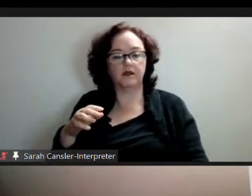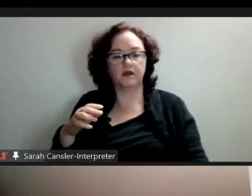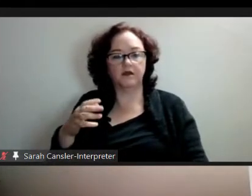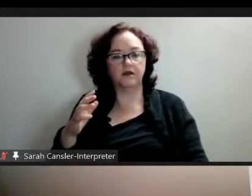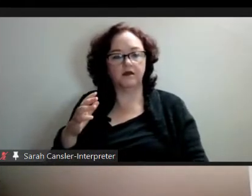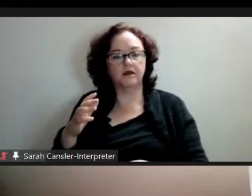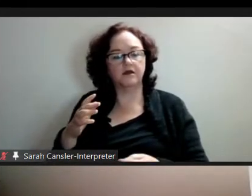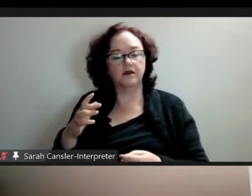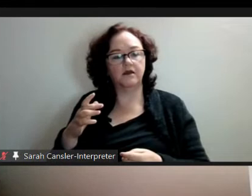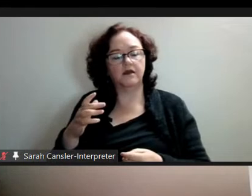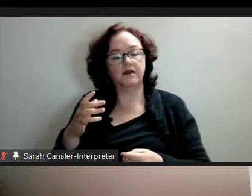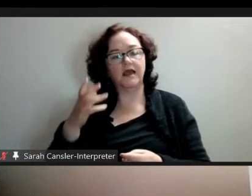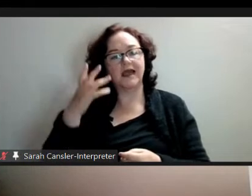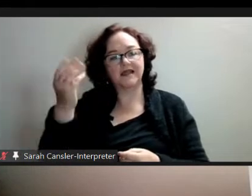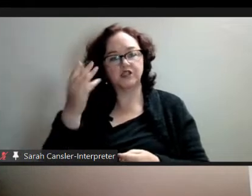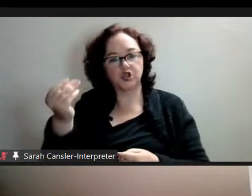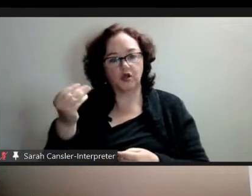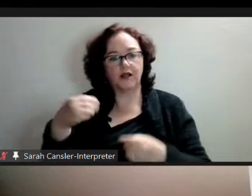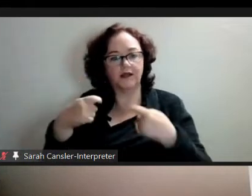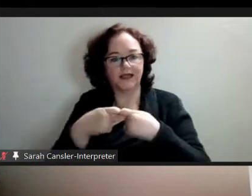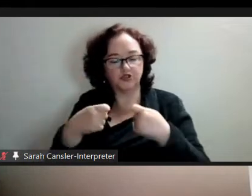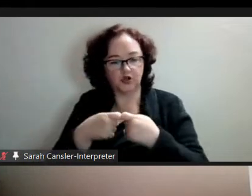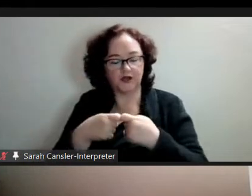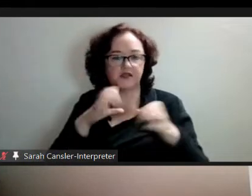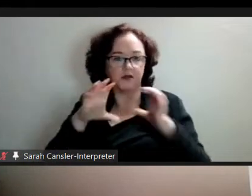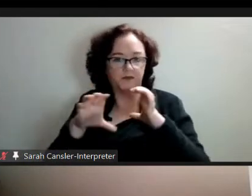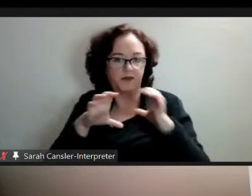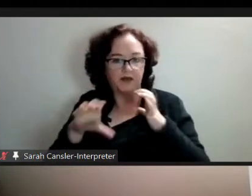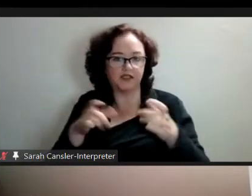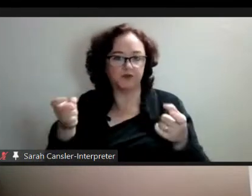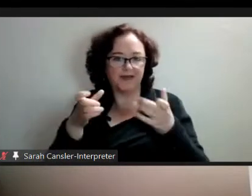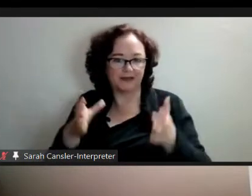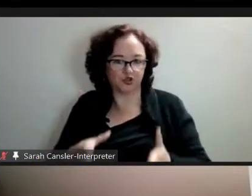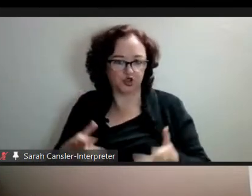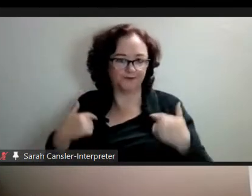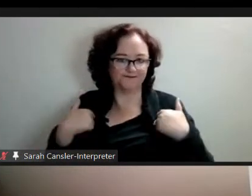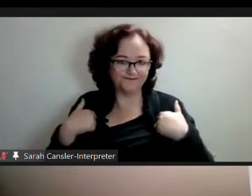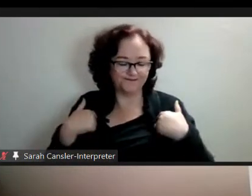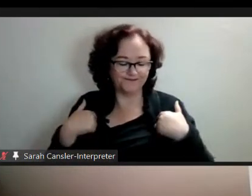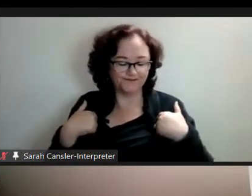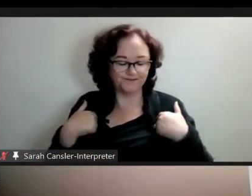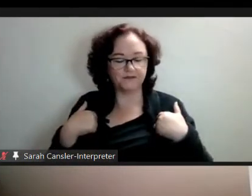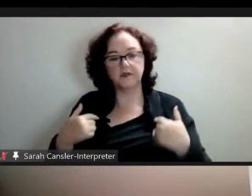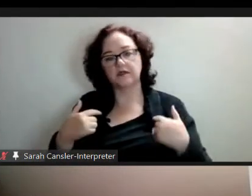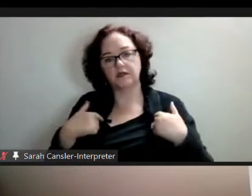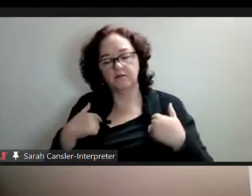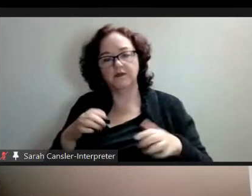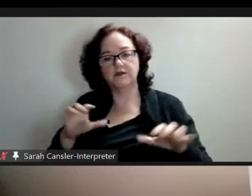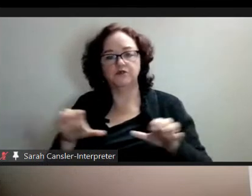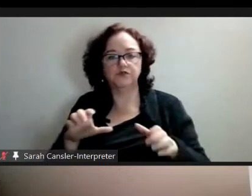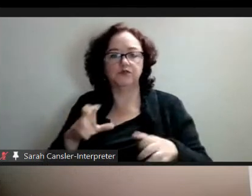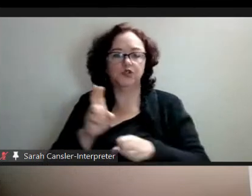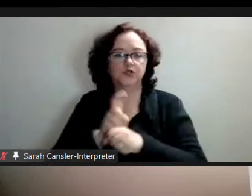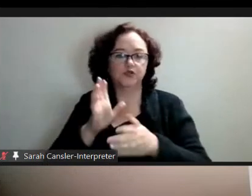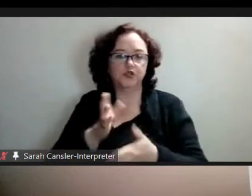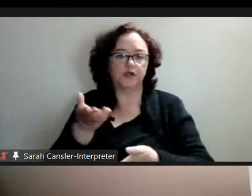External Electronic Communications Manager. And so I do most of the user interface and user experience design that we've done over the past